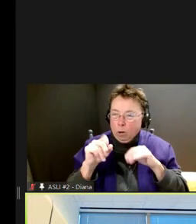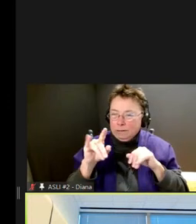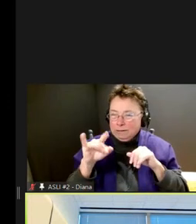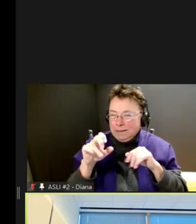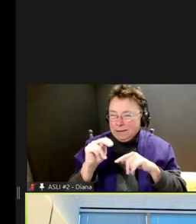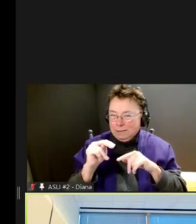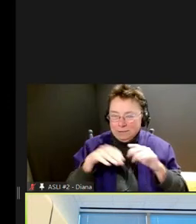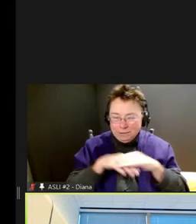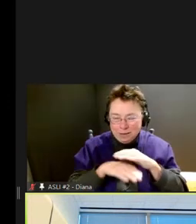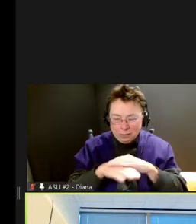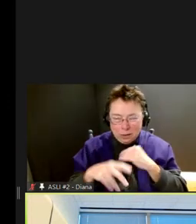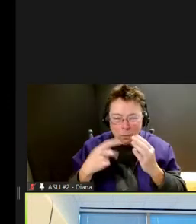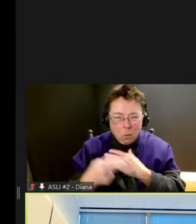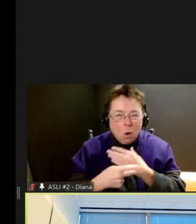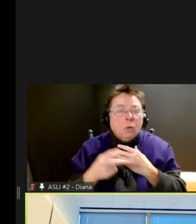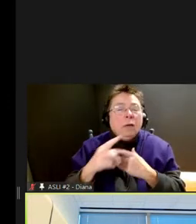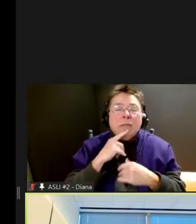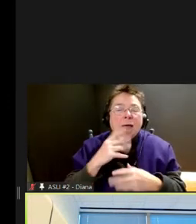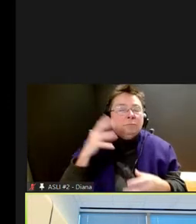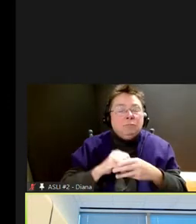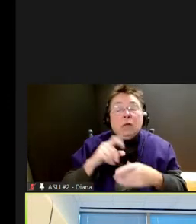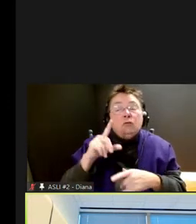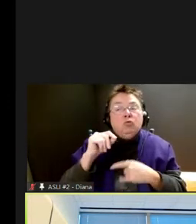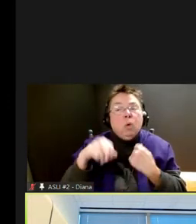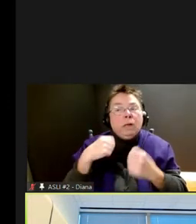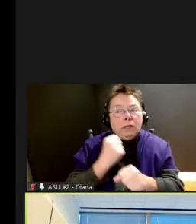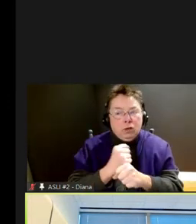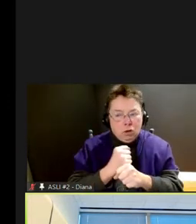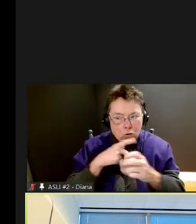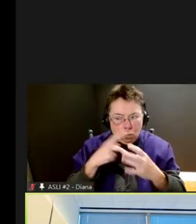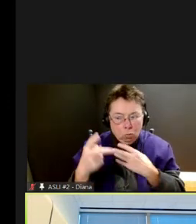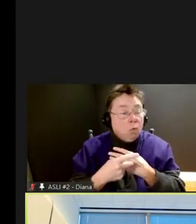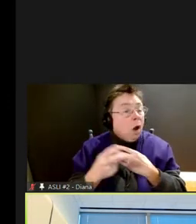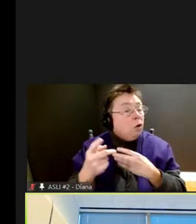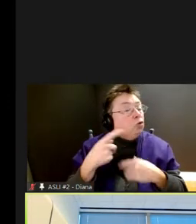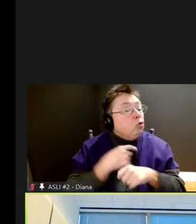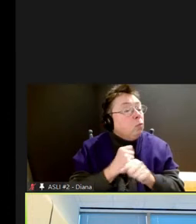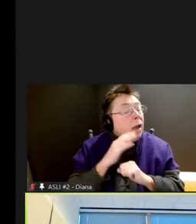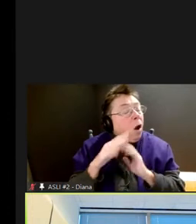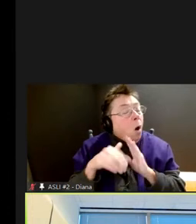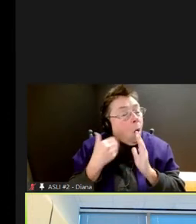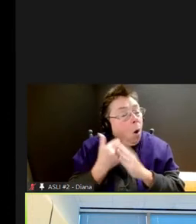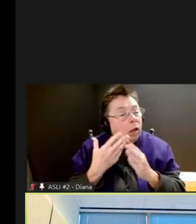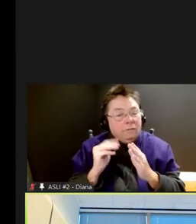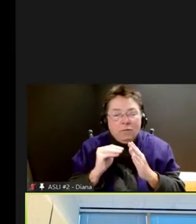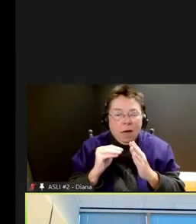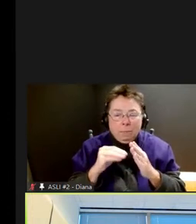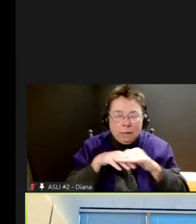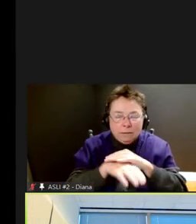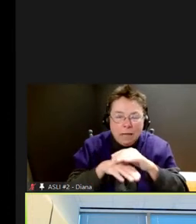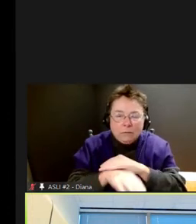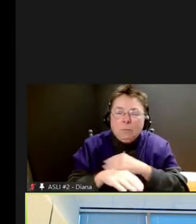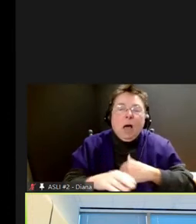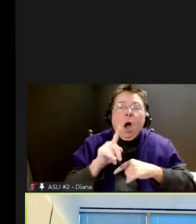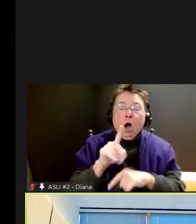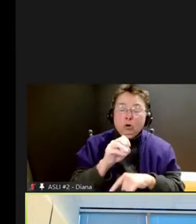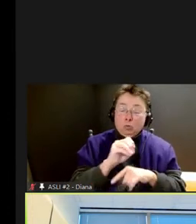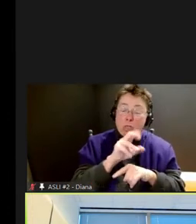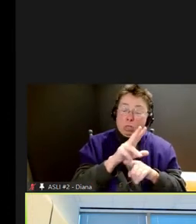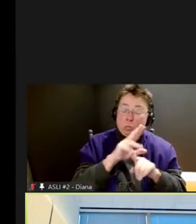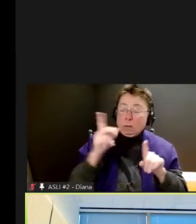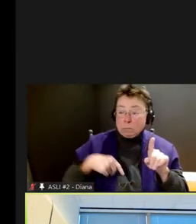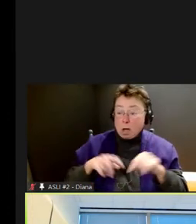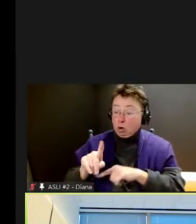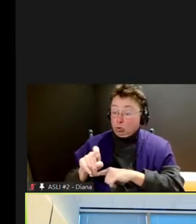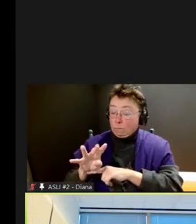ASAP, is a comprehensive 20-year program to make all stations vertically accessible. 103 of CTA's